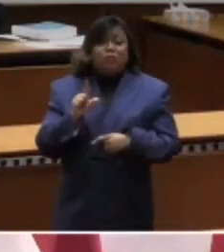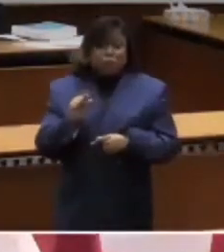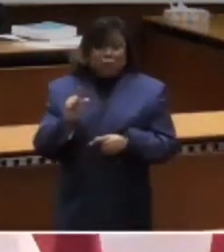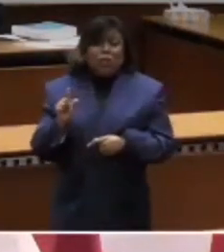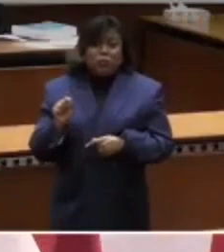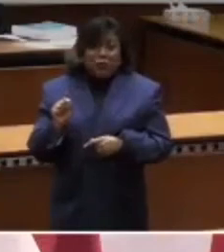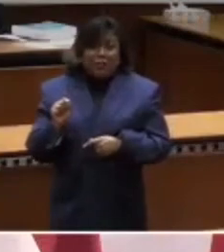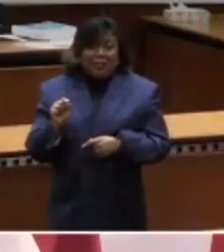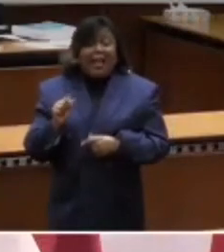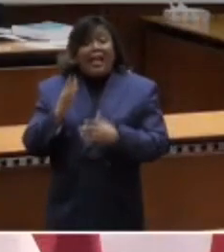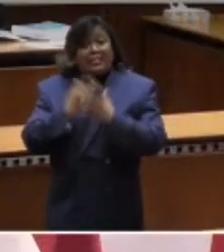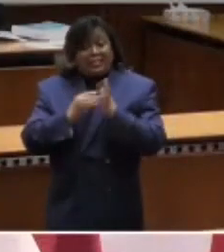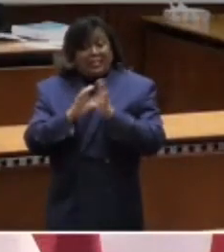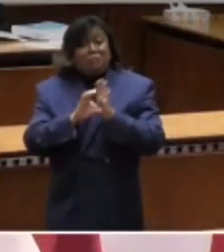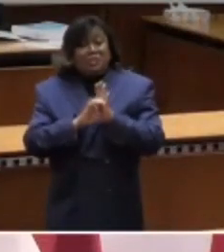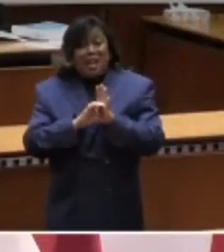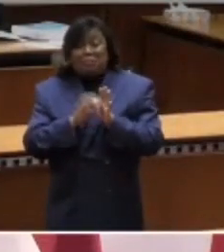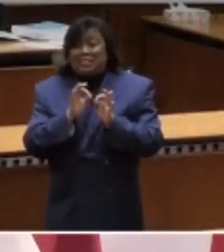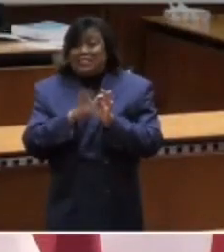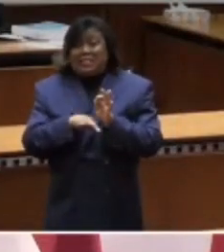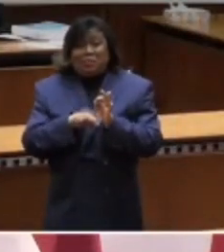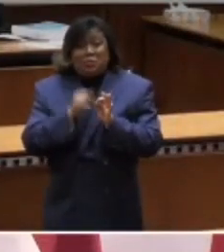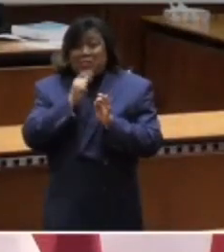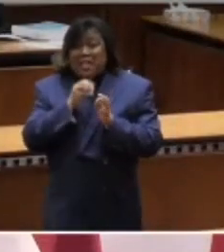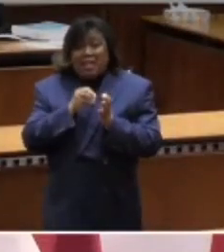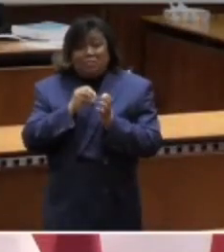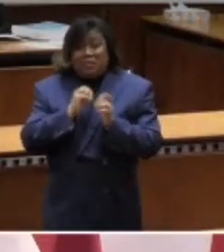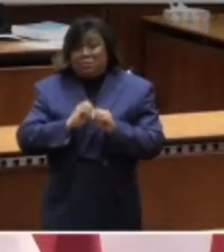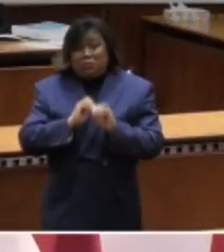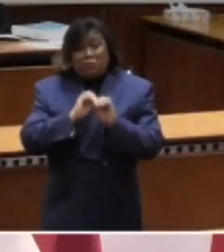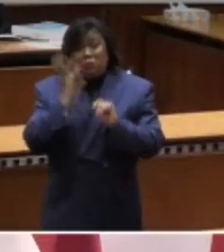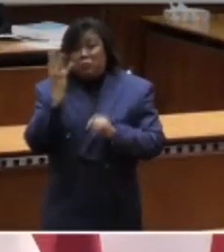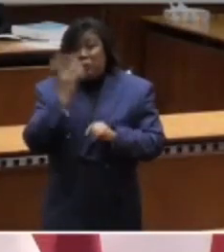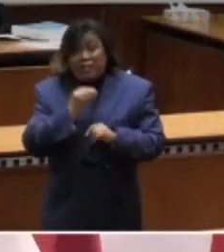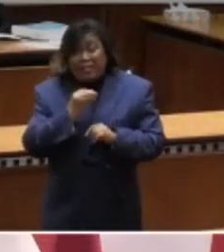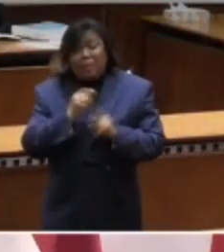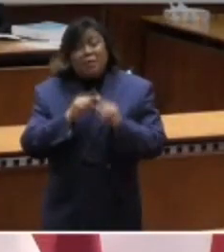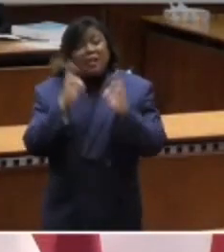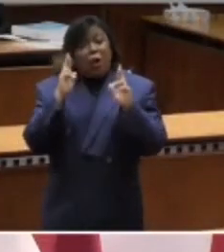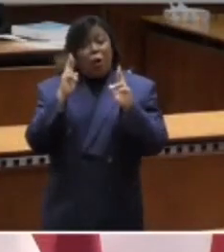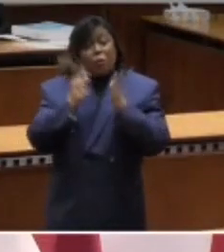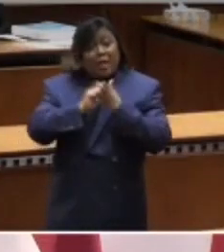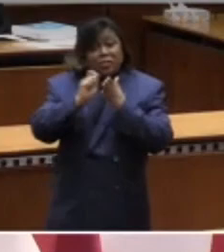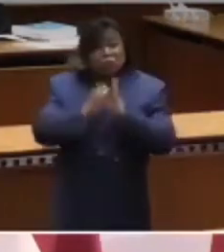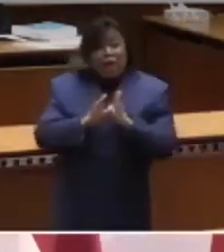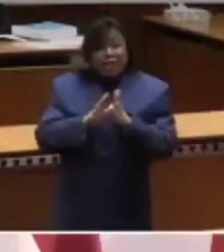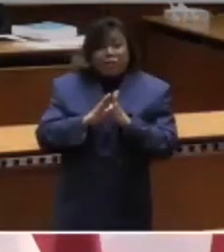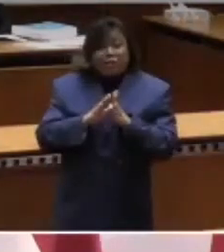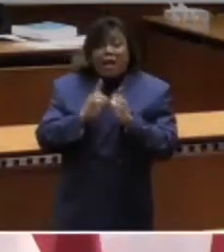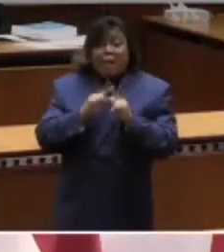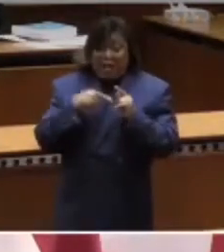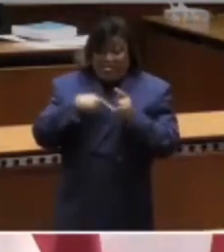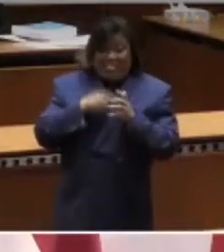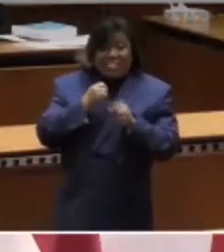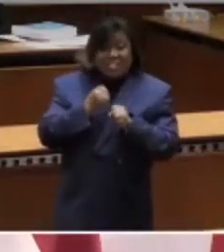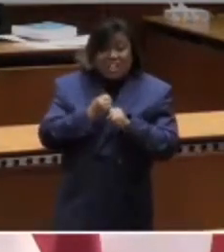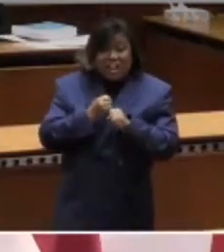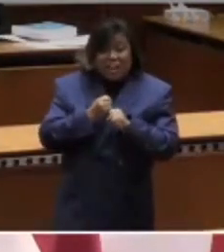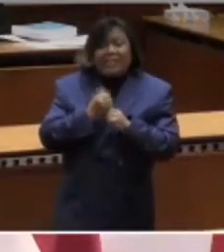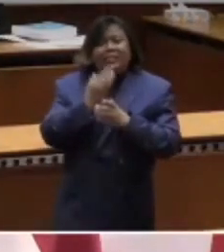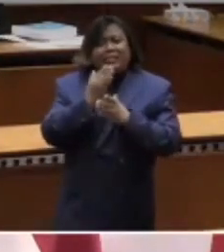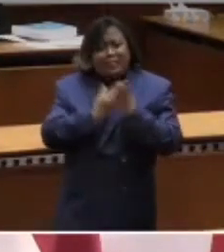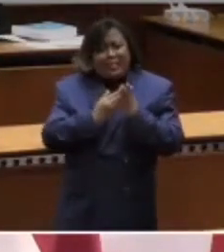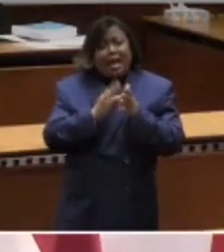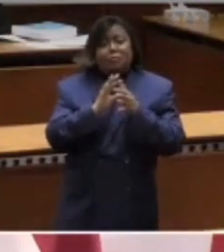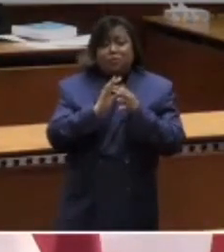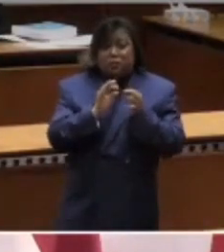2020, and some chapters simply will not be pretty. But I hope as writers opine about this year, Some